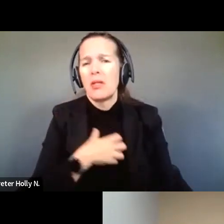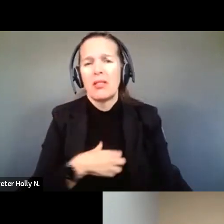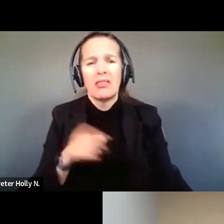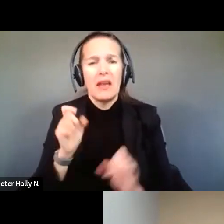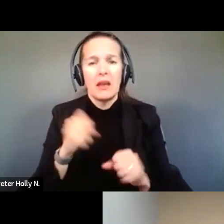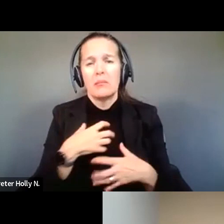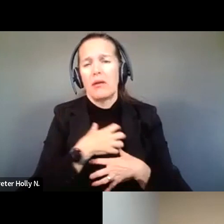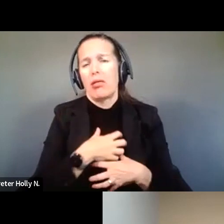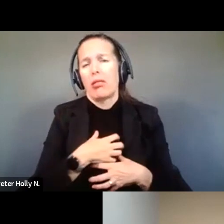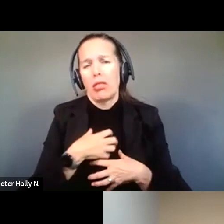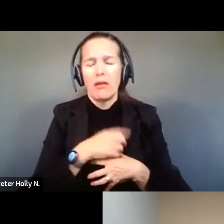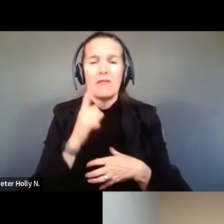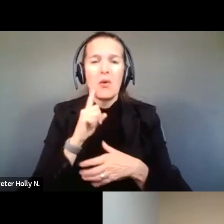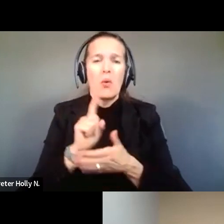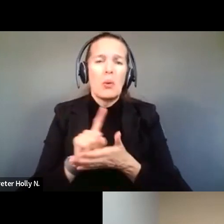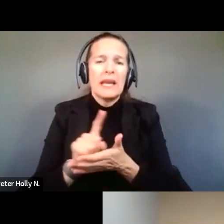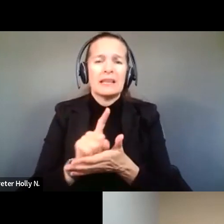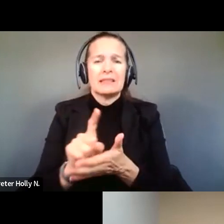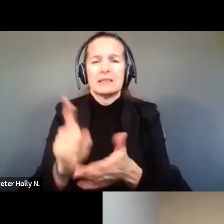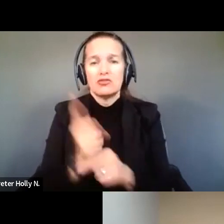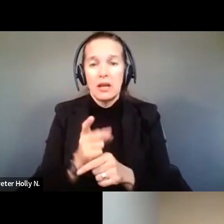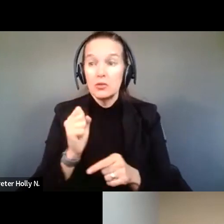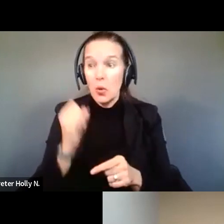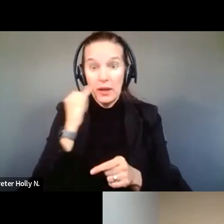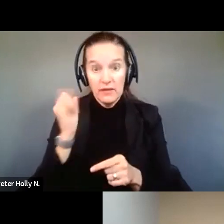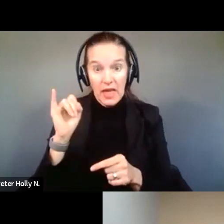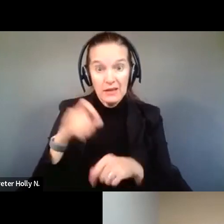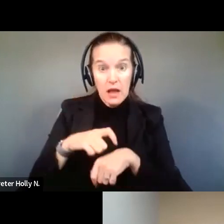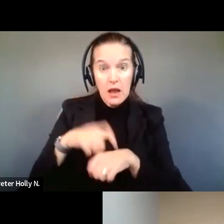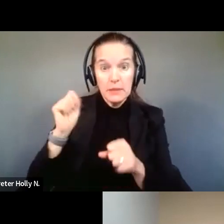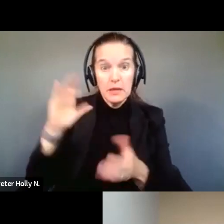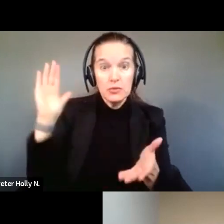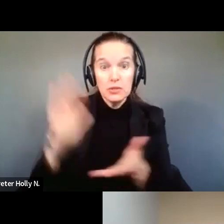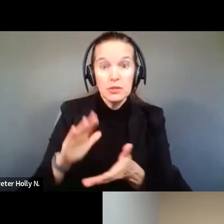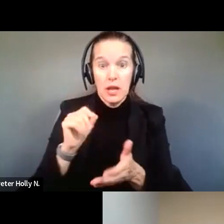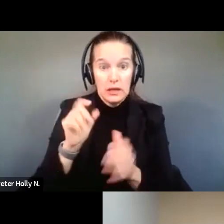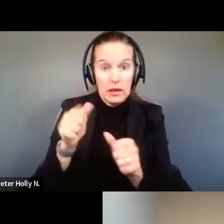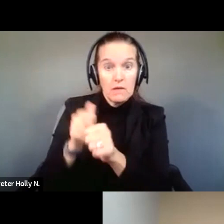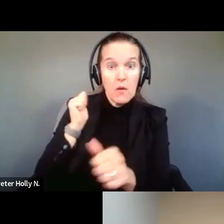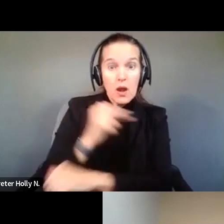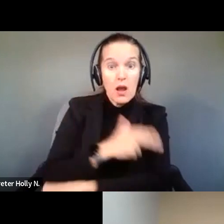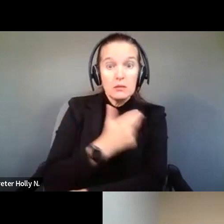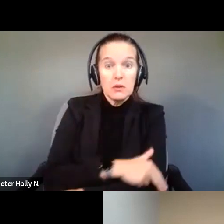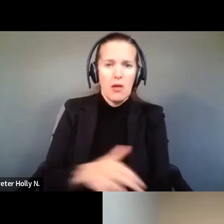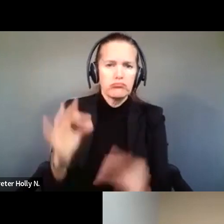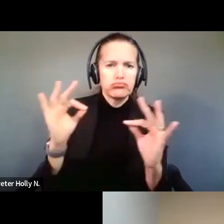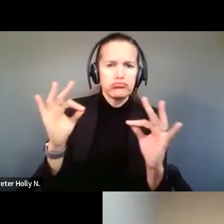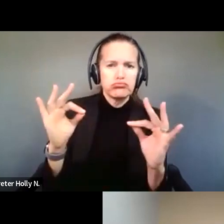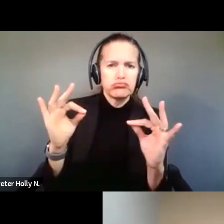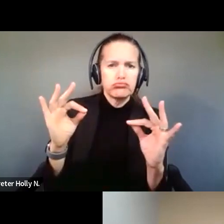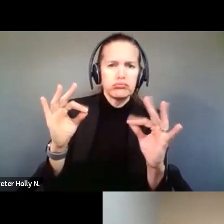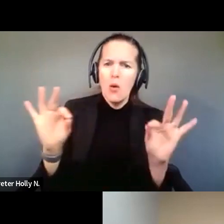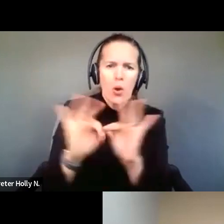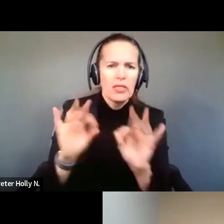weeks. And if it can decrease that time and keep you out of the hospital, it's worth